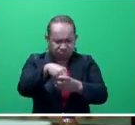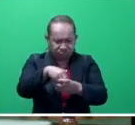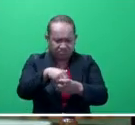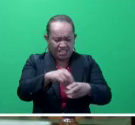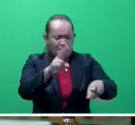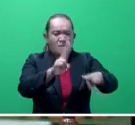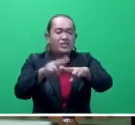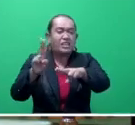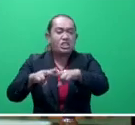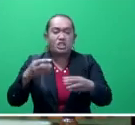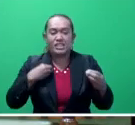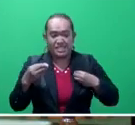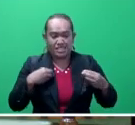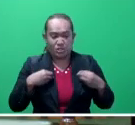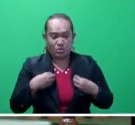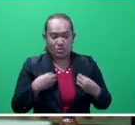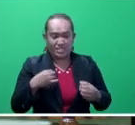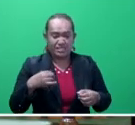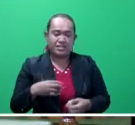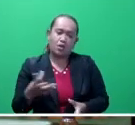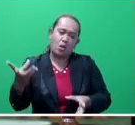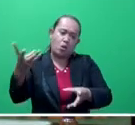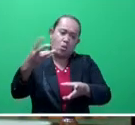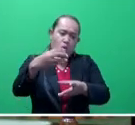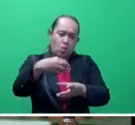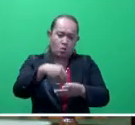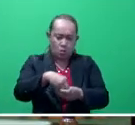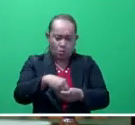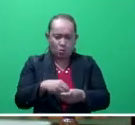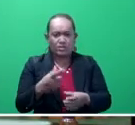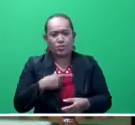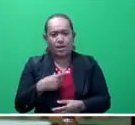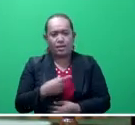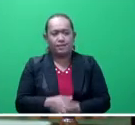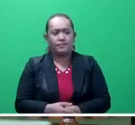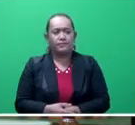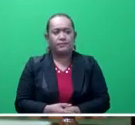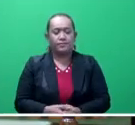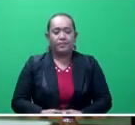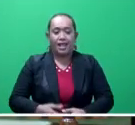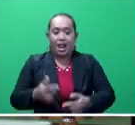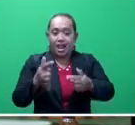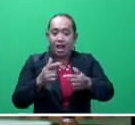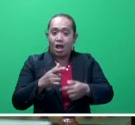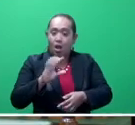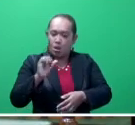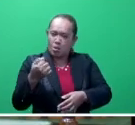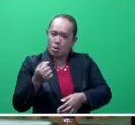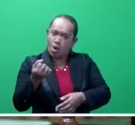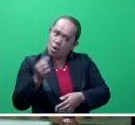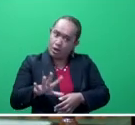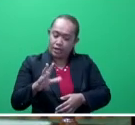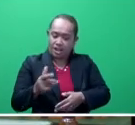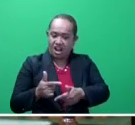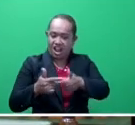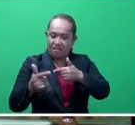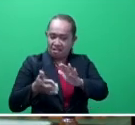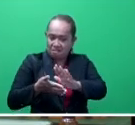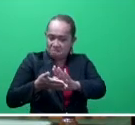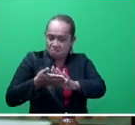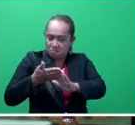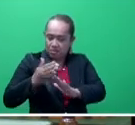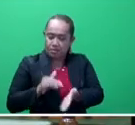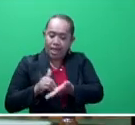to those in the informal sector, a first for any government in Fiji. The level of assistance was unprecedented, and it was